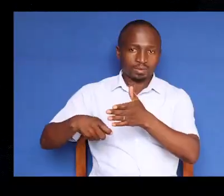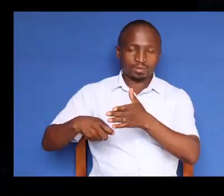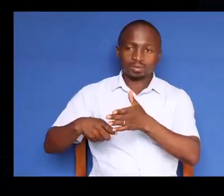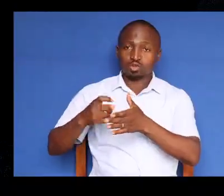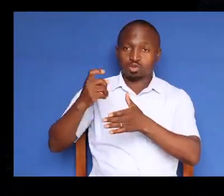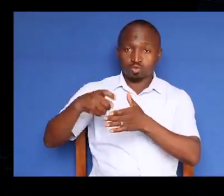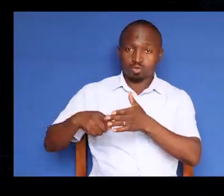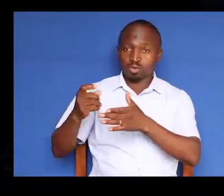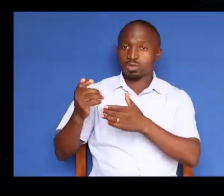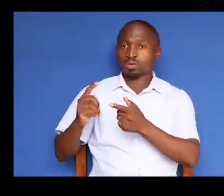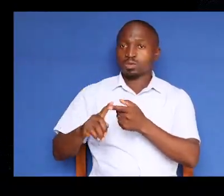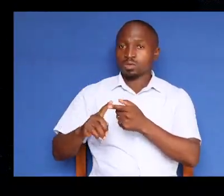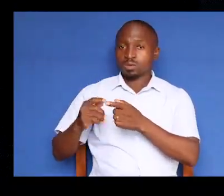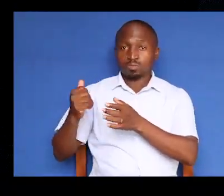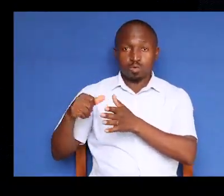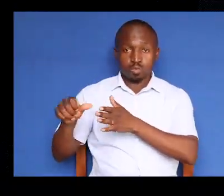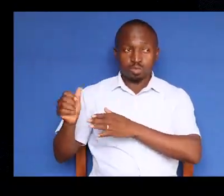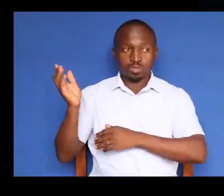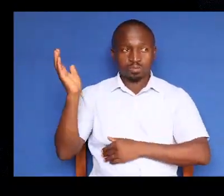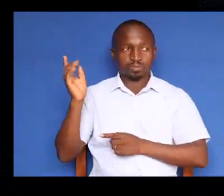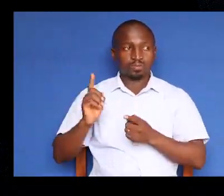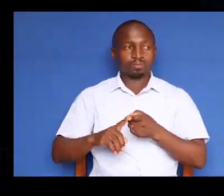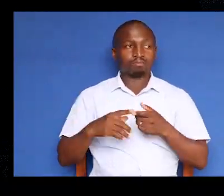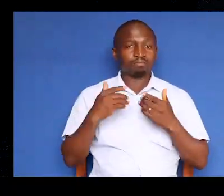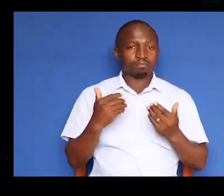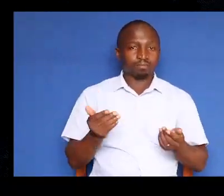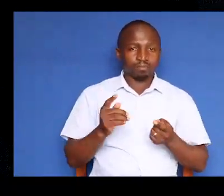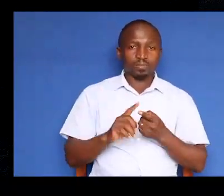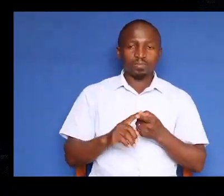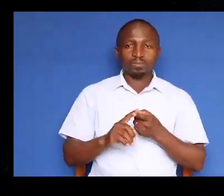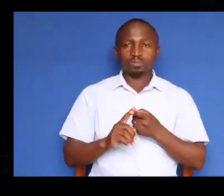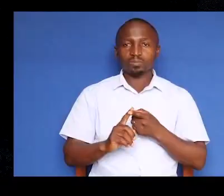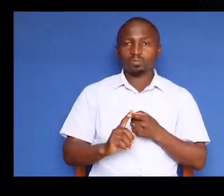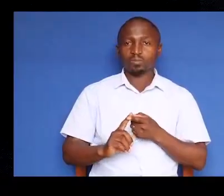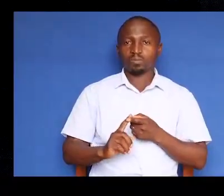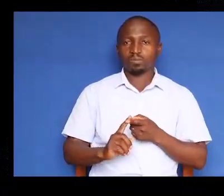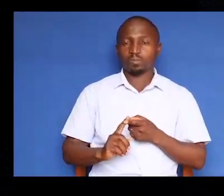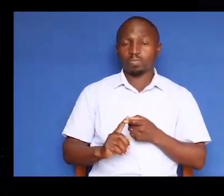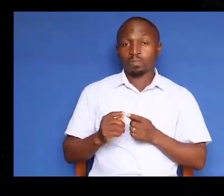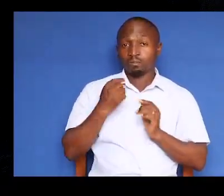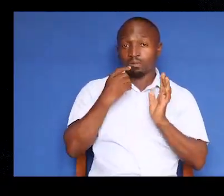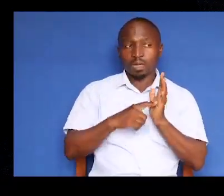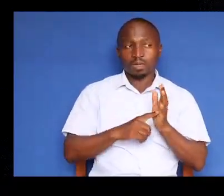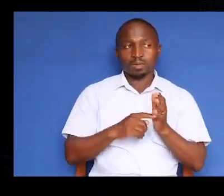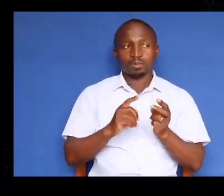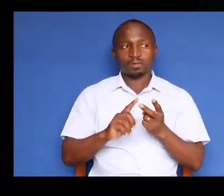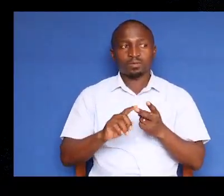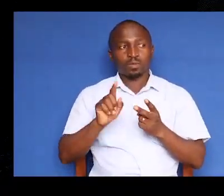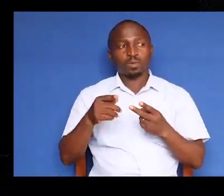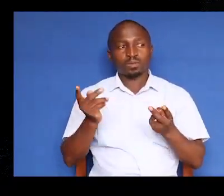So according to this, output tax will be